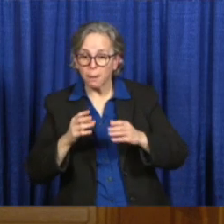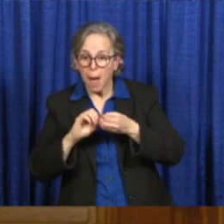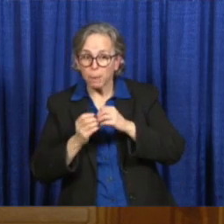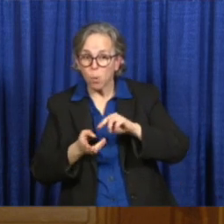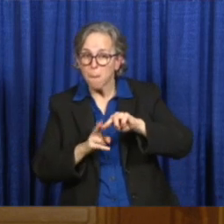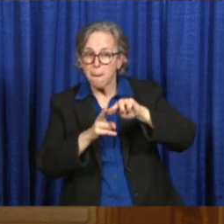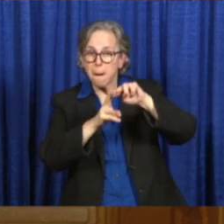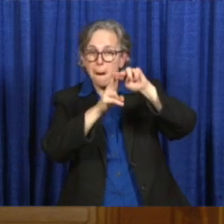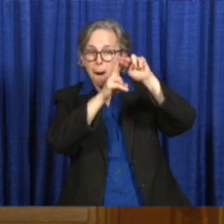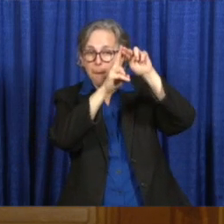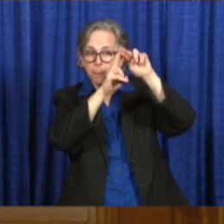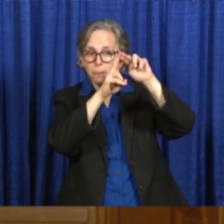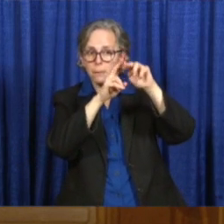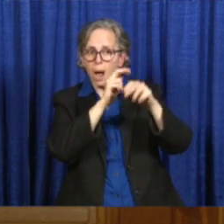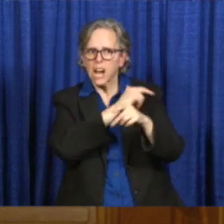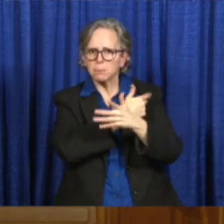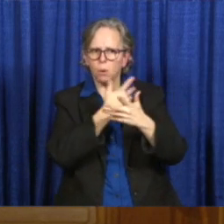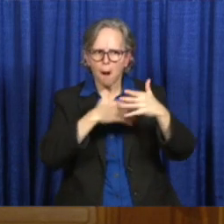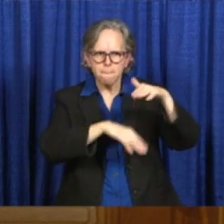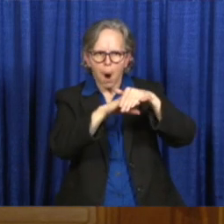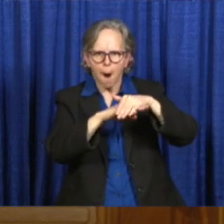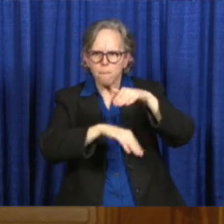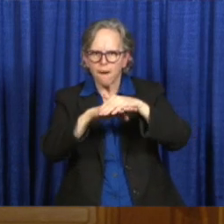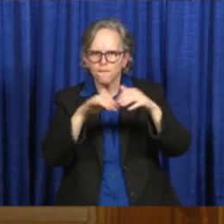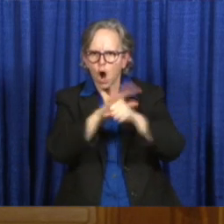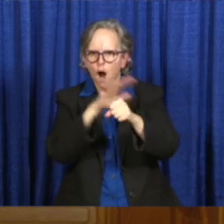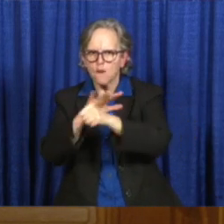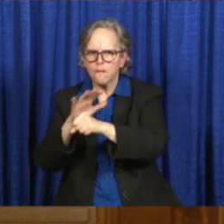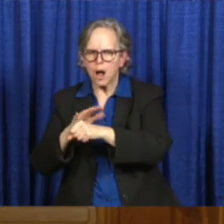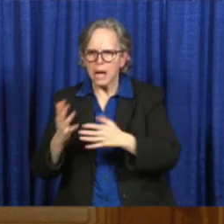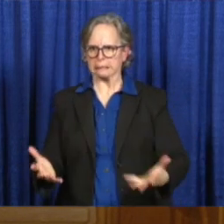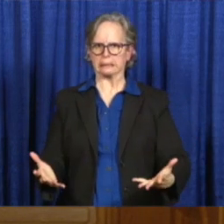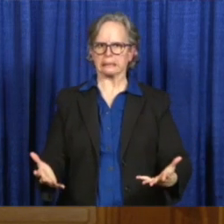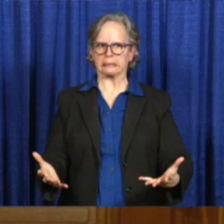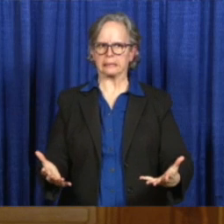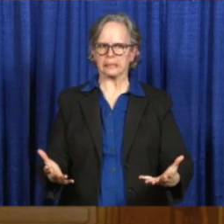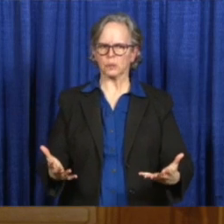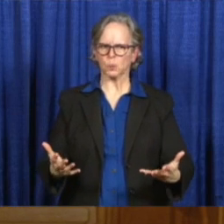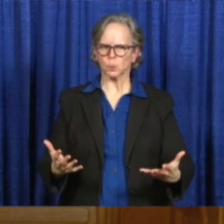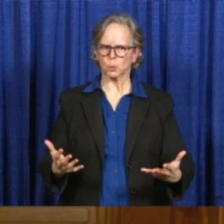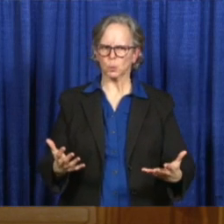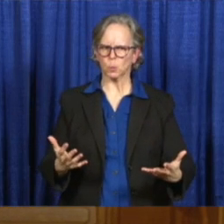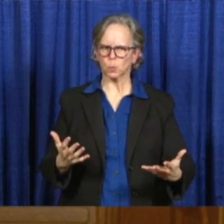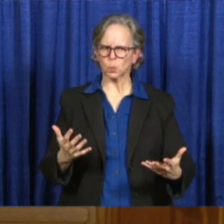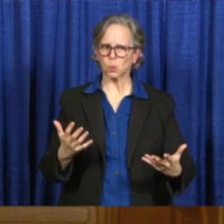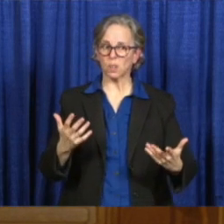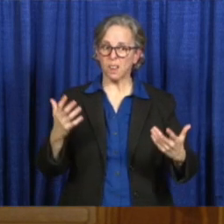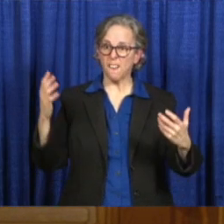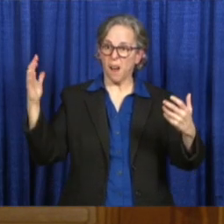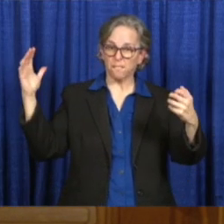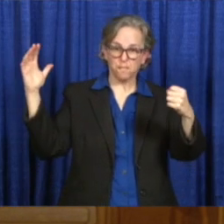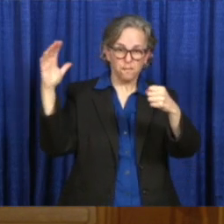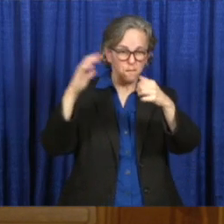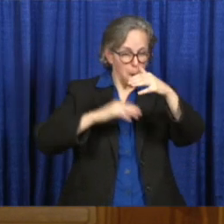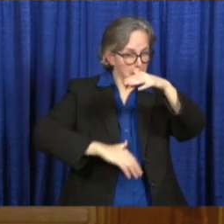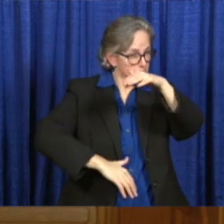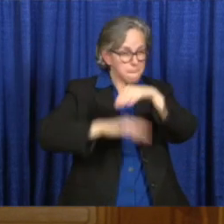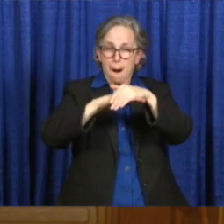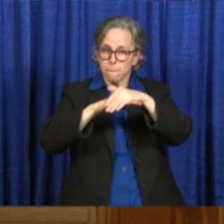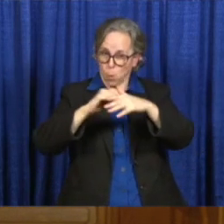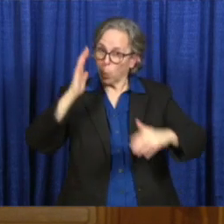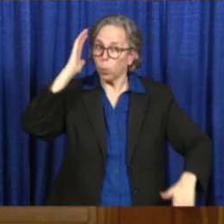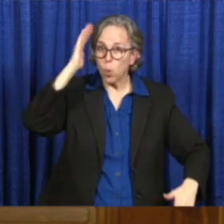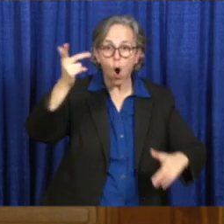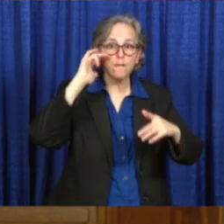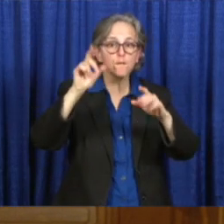we think is going to happen does happen. Not only are they going to be at full capacity for a while, but they're